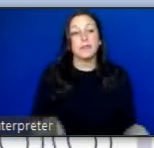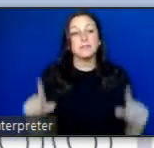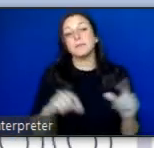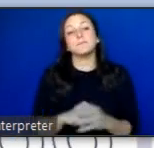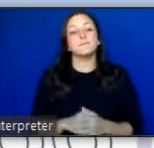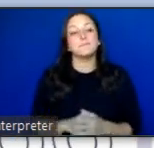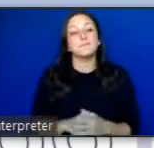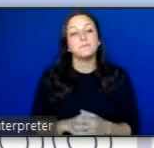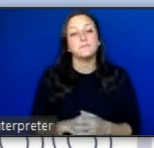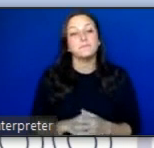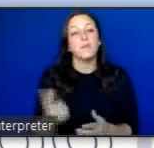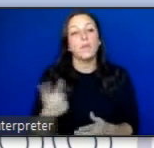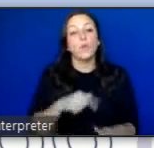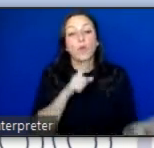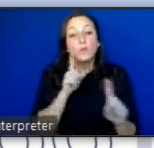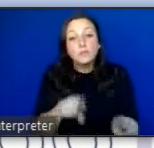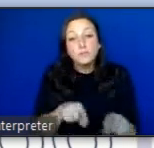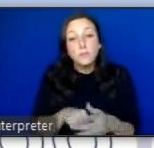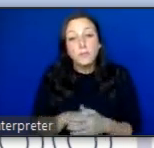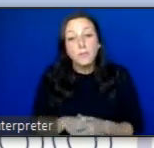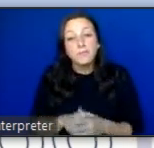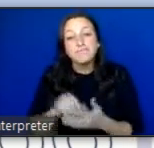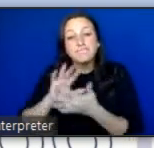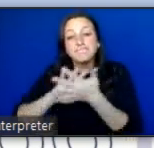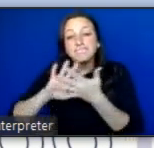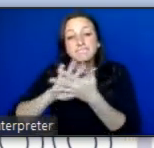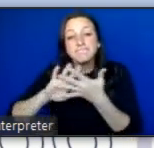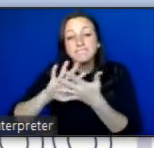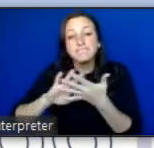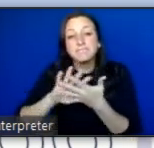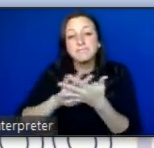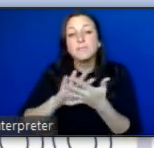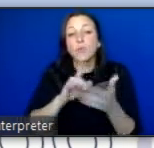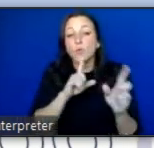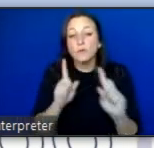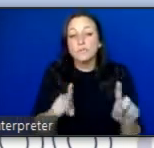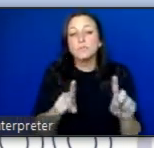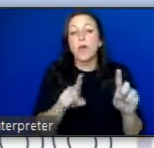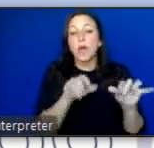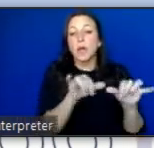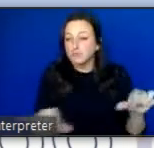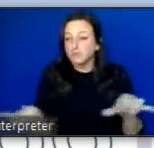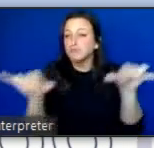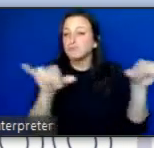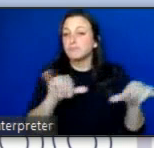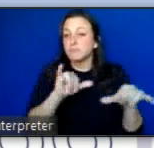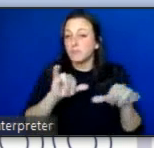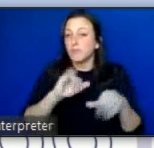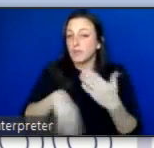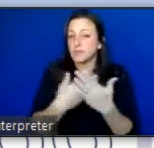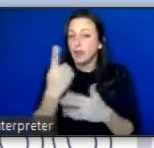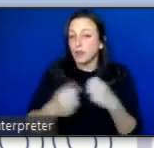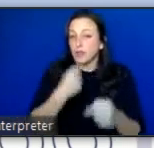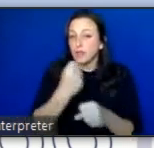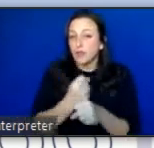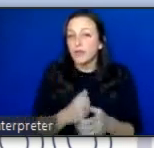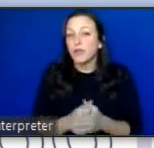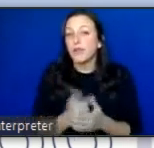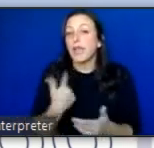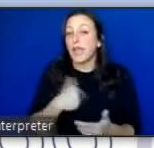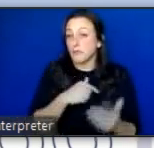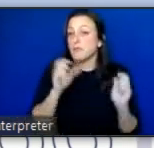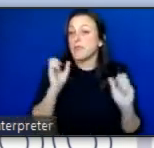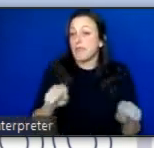We responded swiftly and consistently across the year, however, and there is reason for hope.